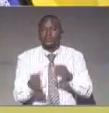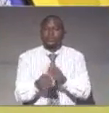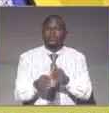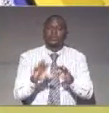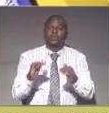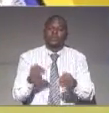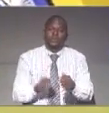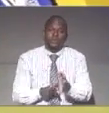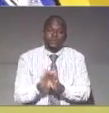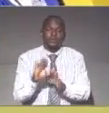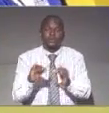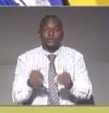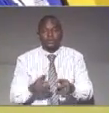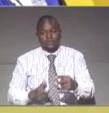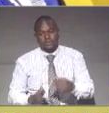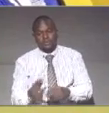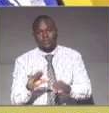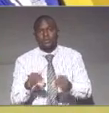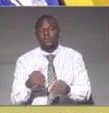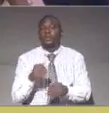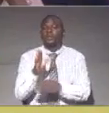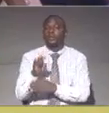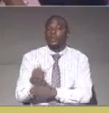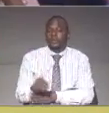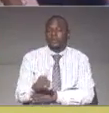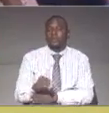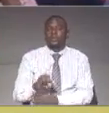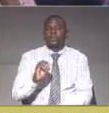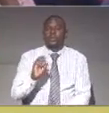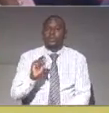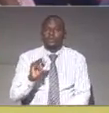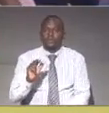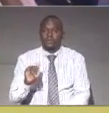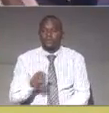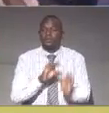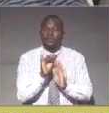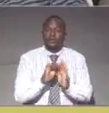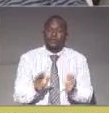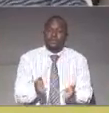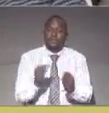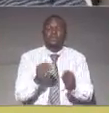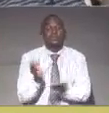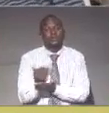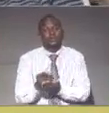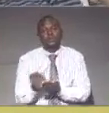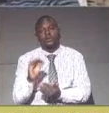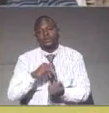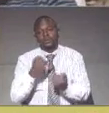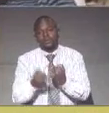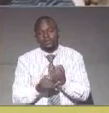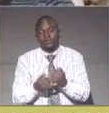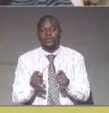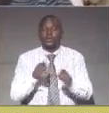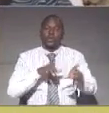resource development. At the official launch, the State Minister for Northern Uganda, Grace Trinchwini, said the program enhances income and employment opportunities for